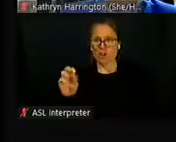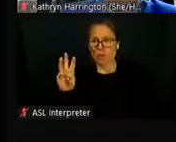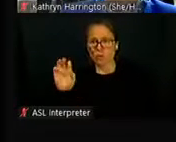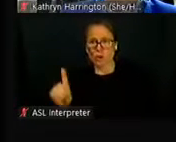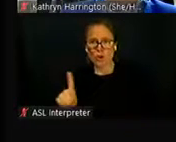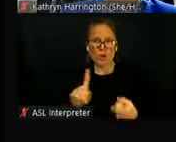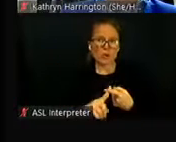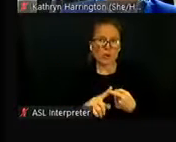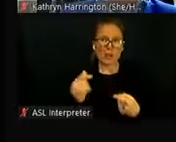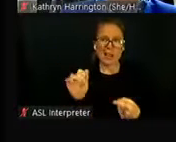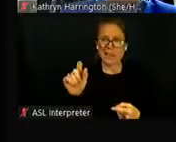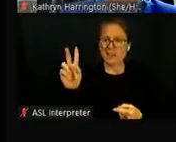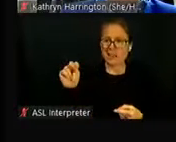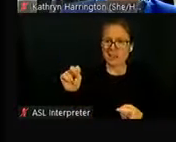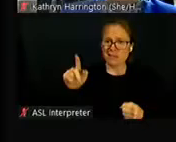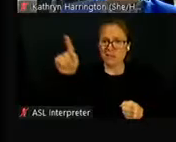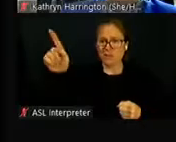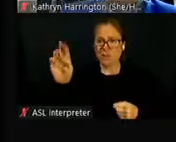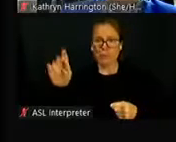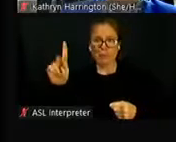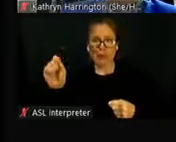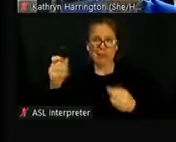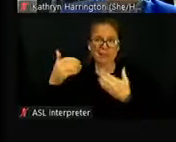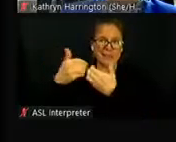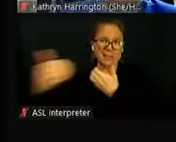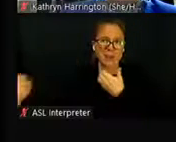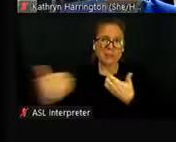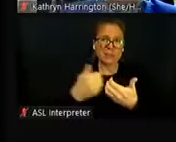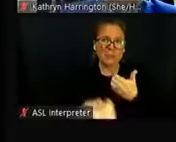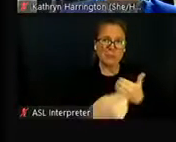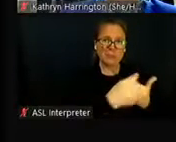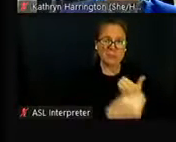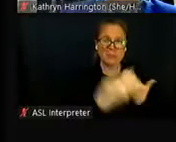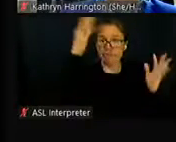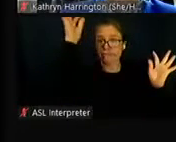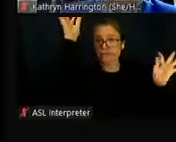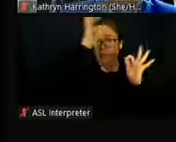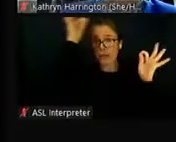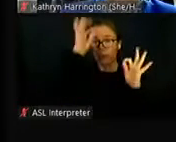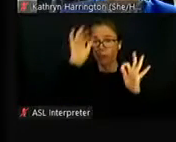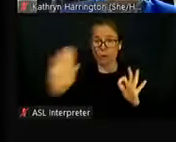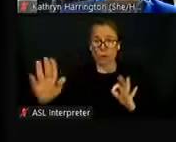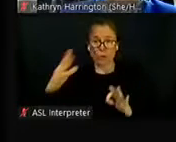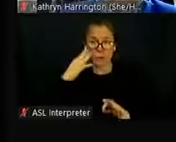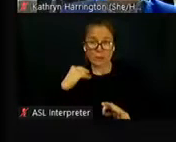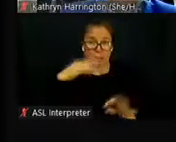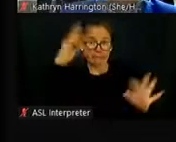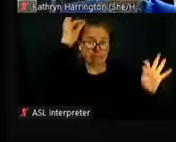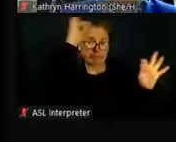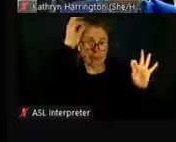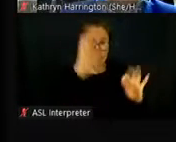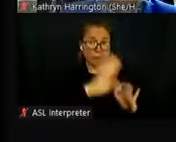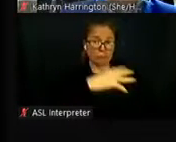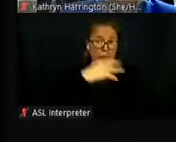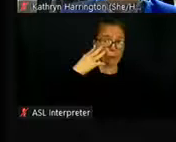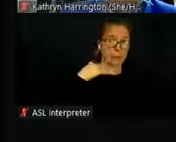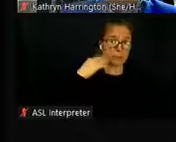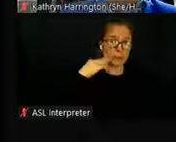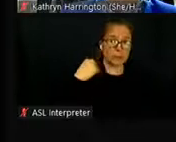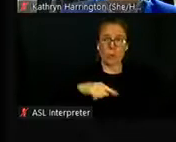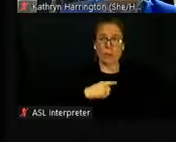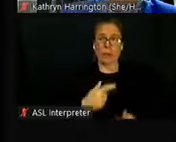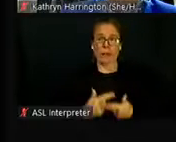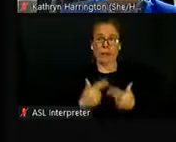to Bethany, all of those are not connected. We don't know what each person's experiences. People, we are all living with our